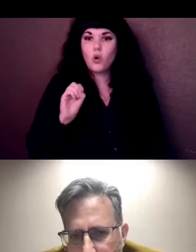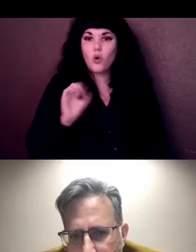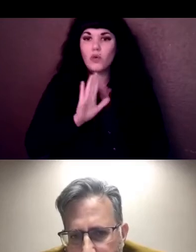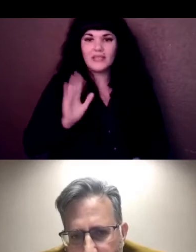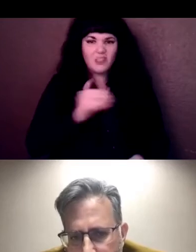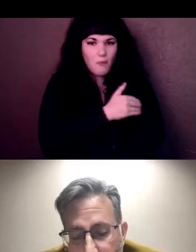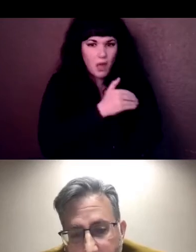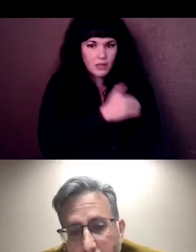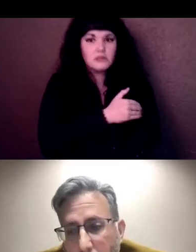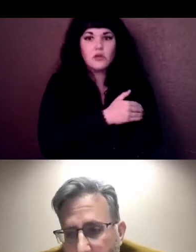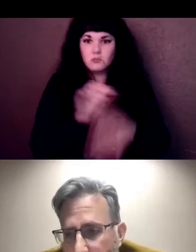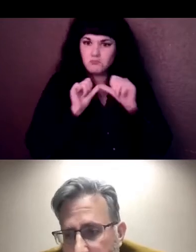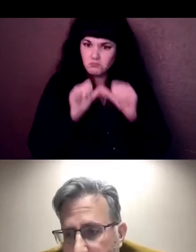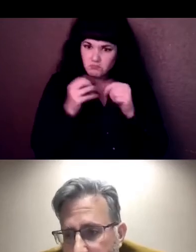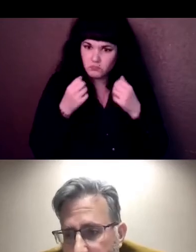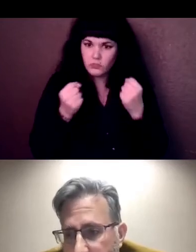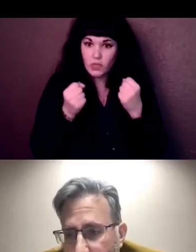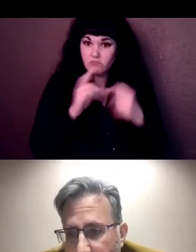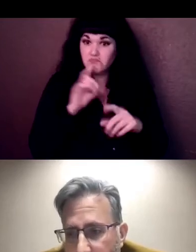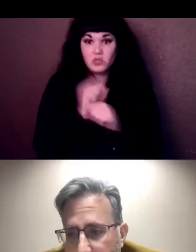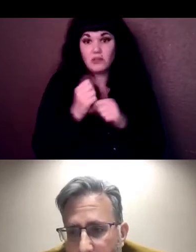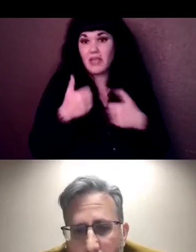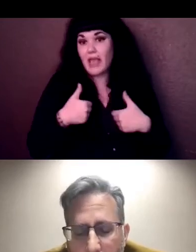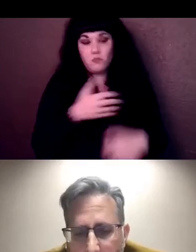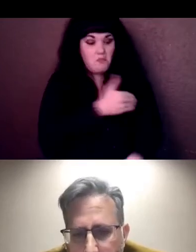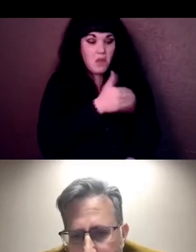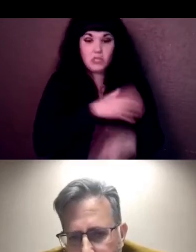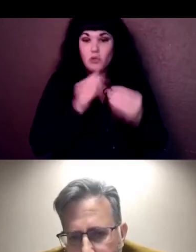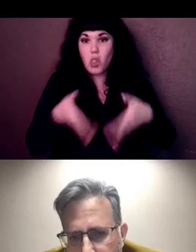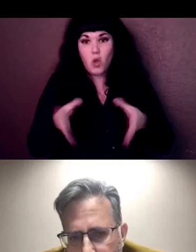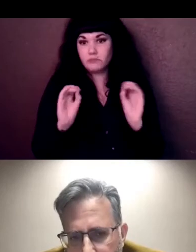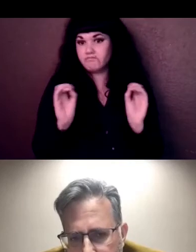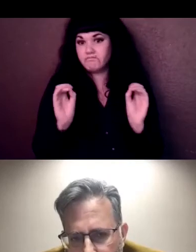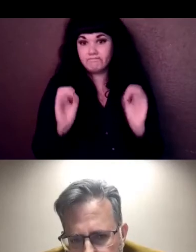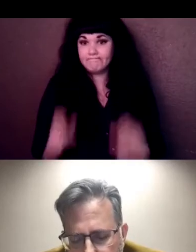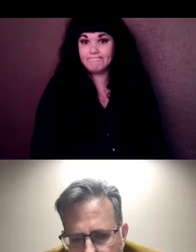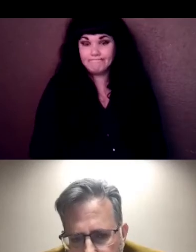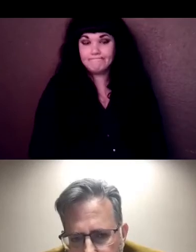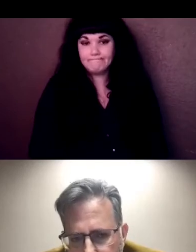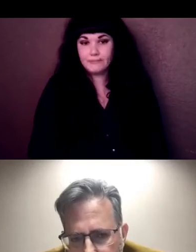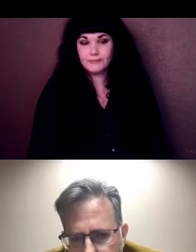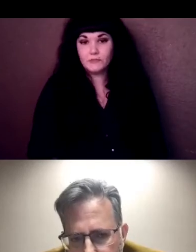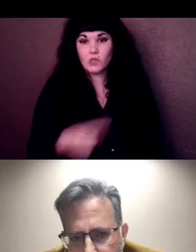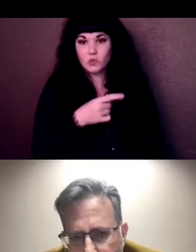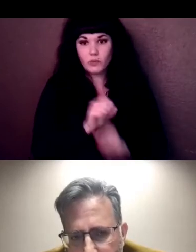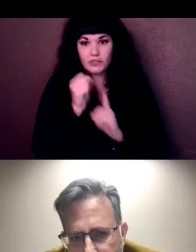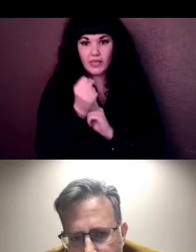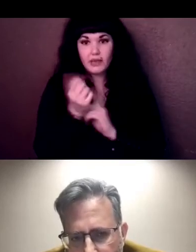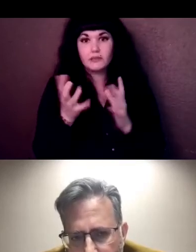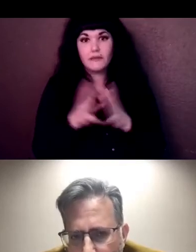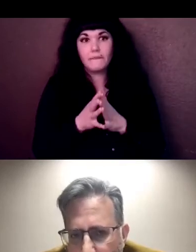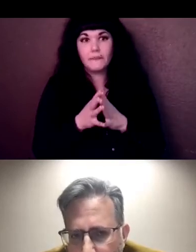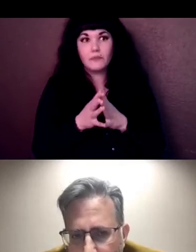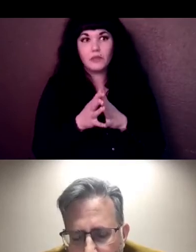and you can see he certainly didn't lose any muscle, right? So in this case, that plays